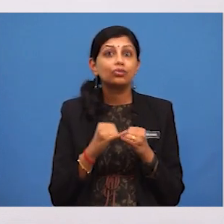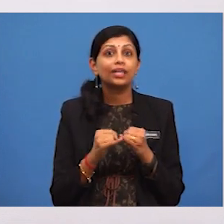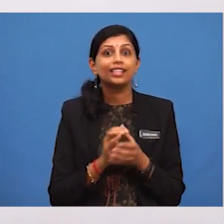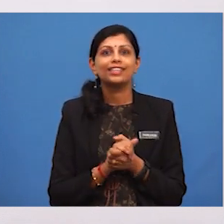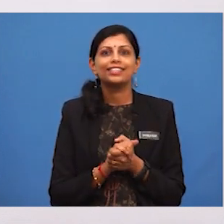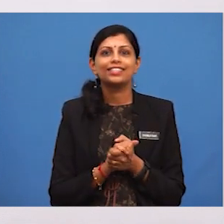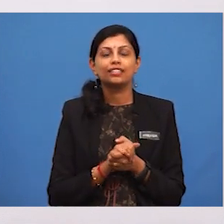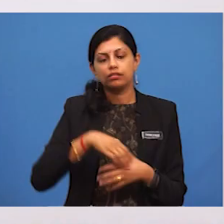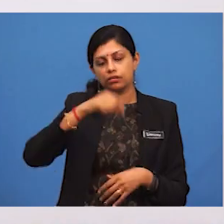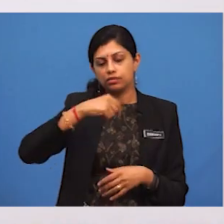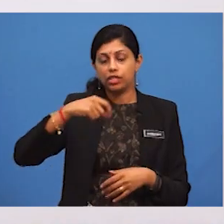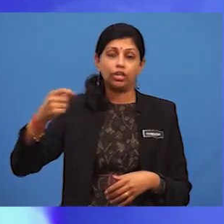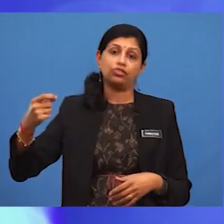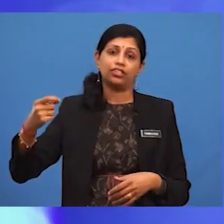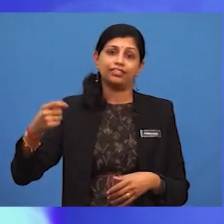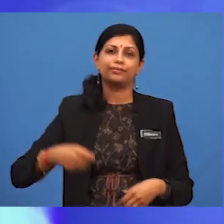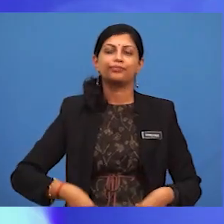6, signature.